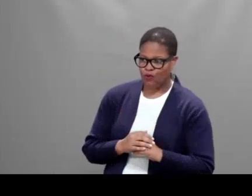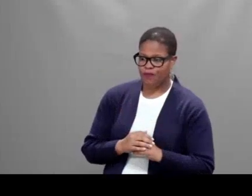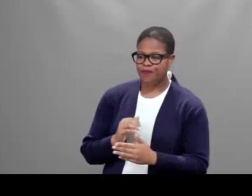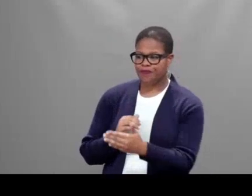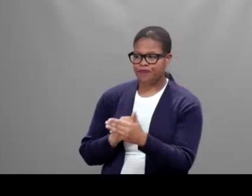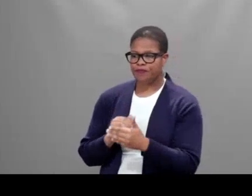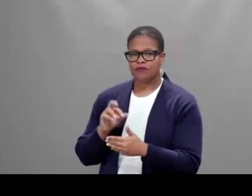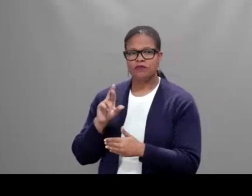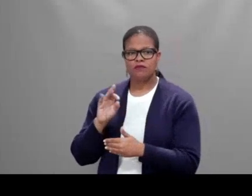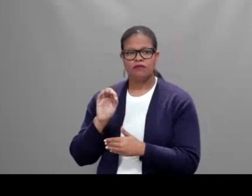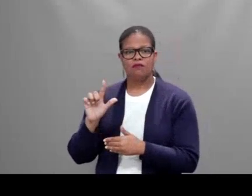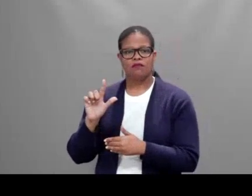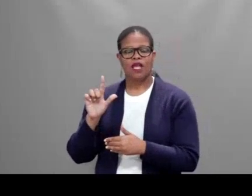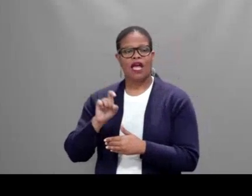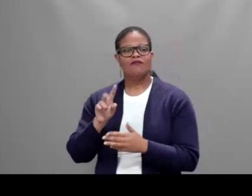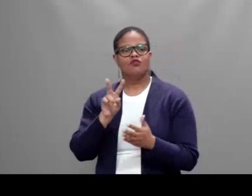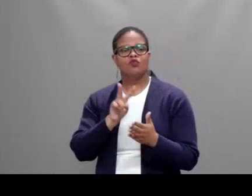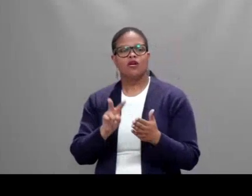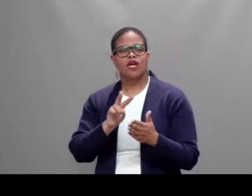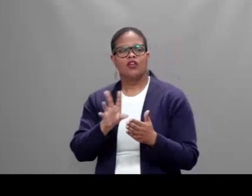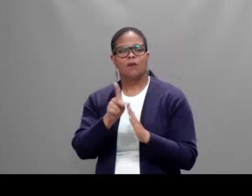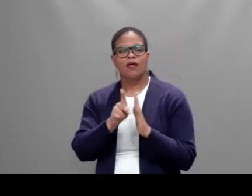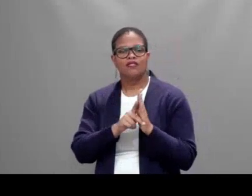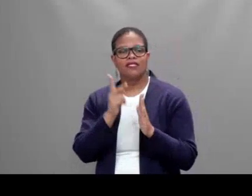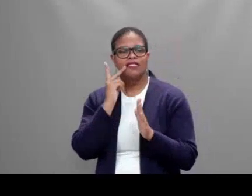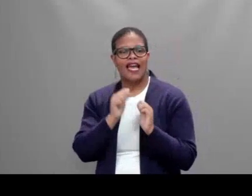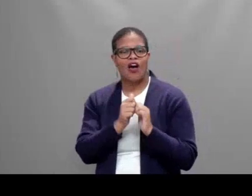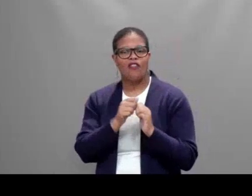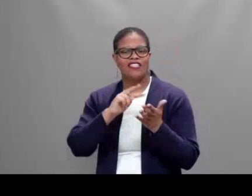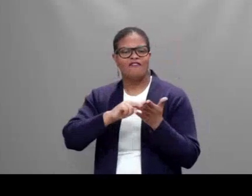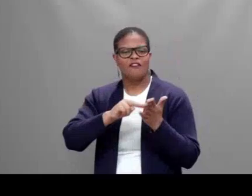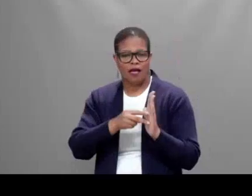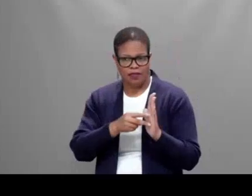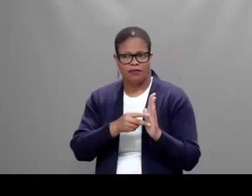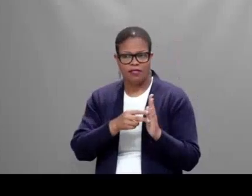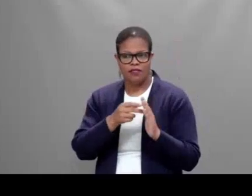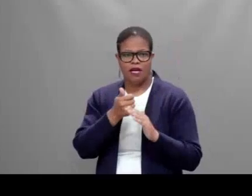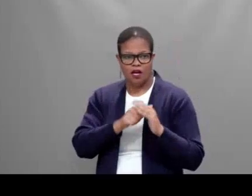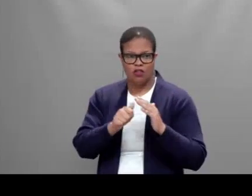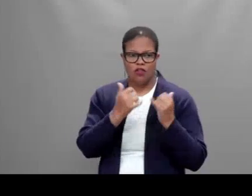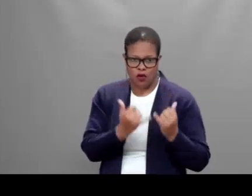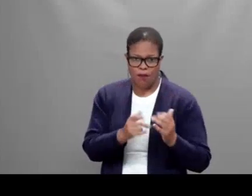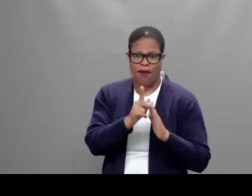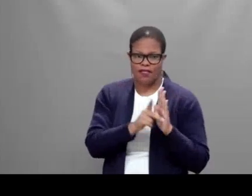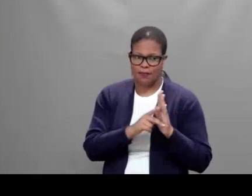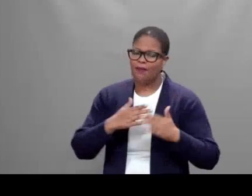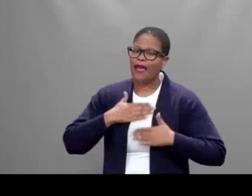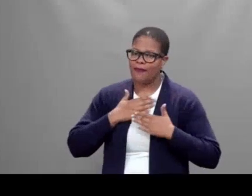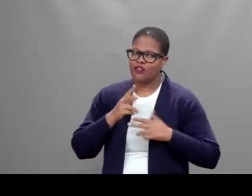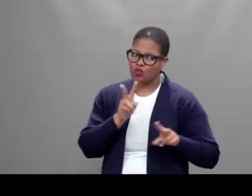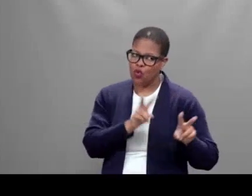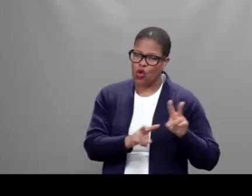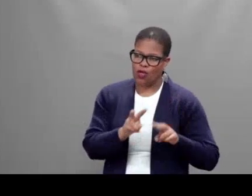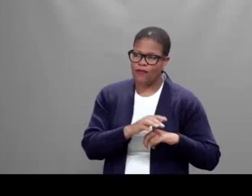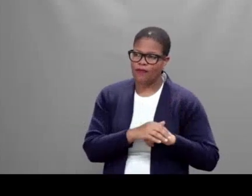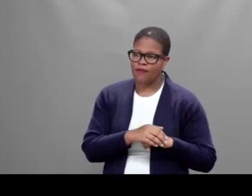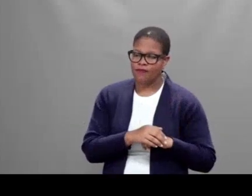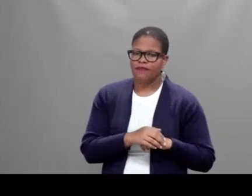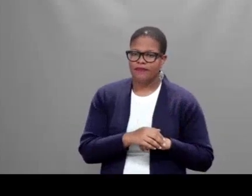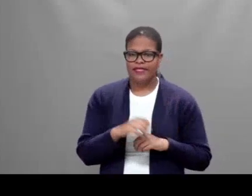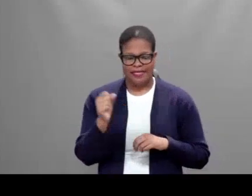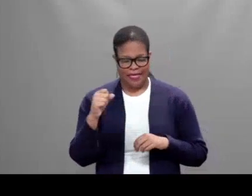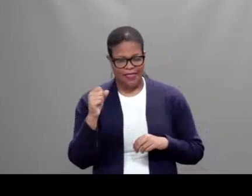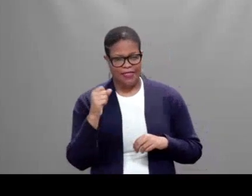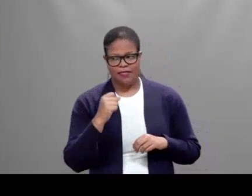I'll have to take a look at your policy and how they define insured under the current policy that you have, but I'm very happy to do that. okay. So I'll put that on We'll my take to-do that, list.